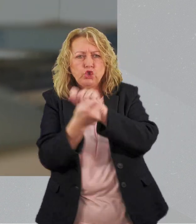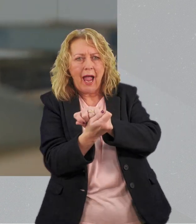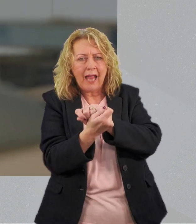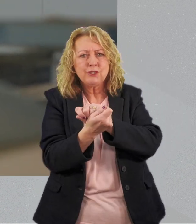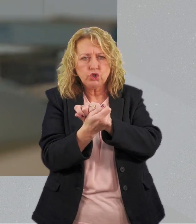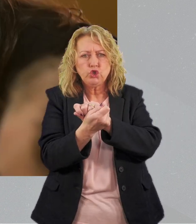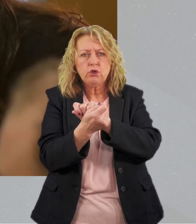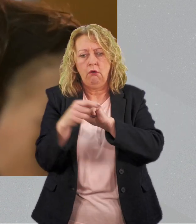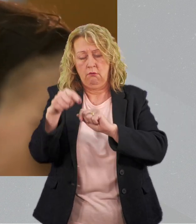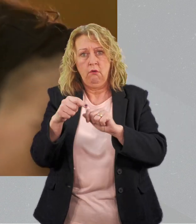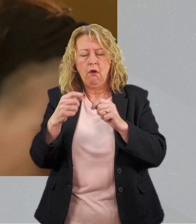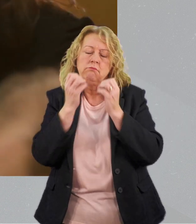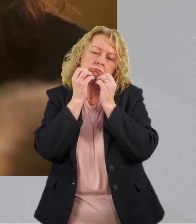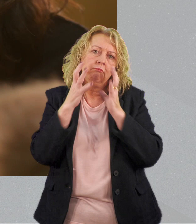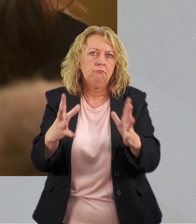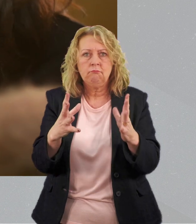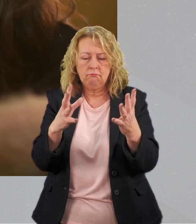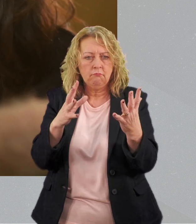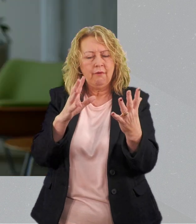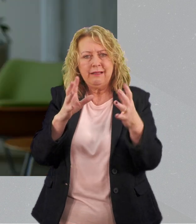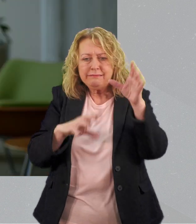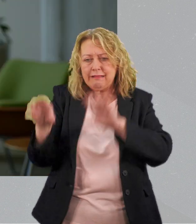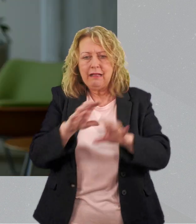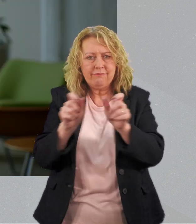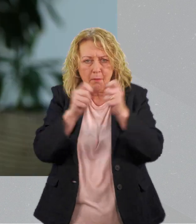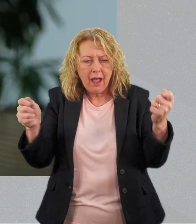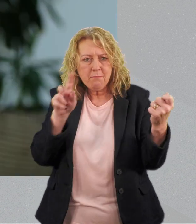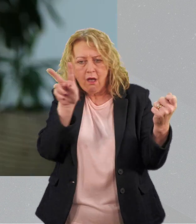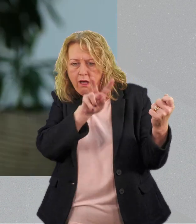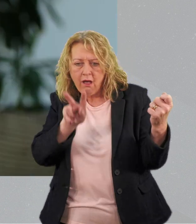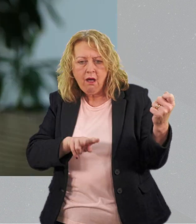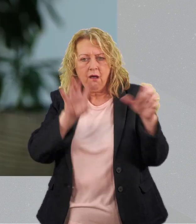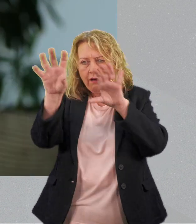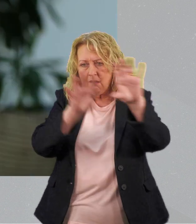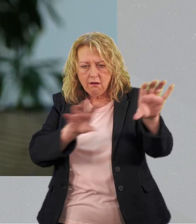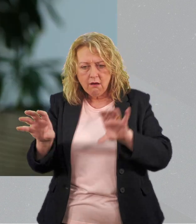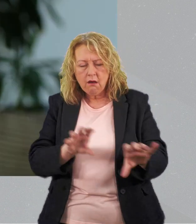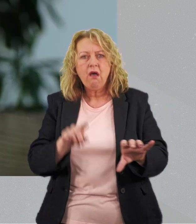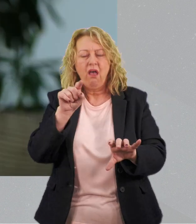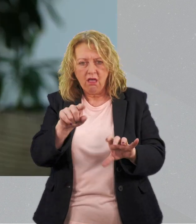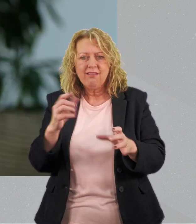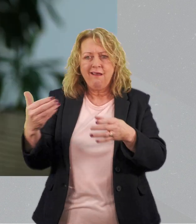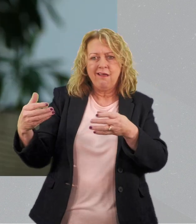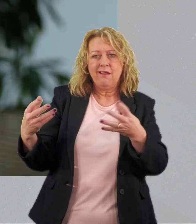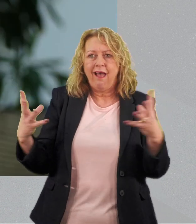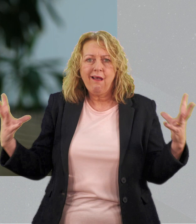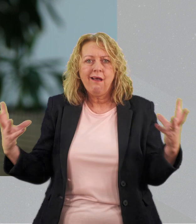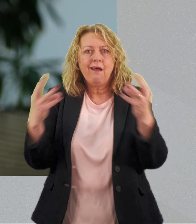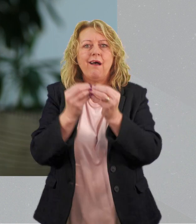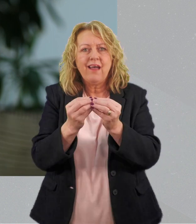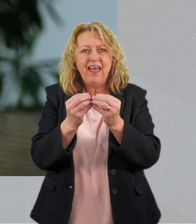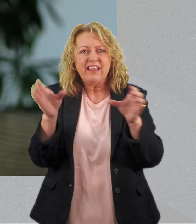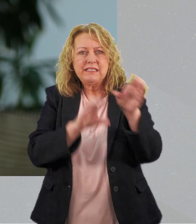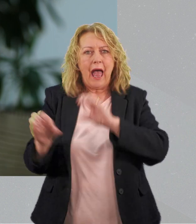them into what is, quite honestly, a beautiful scientific paper. And they put the science together